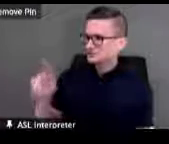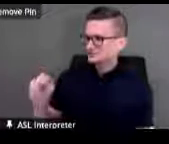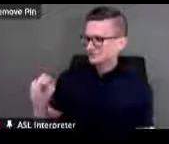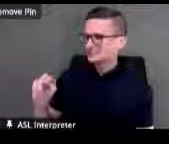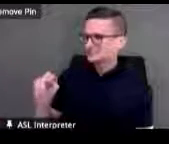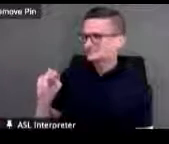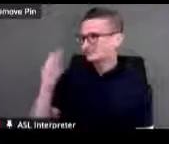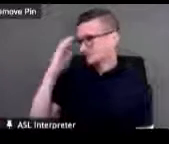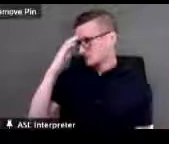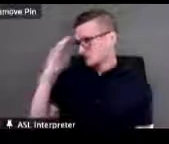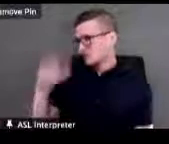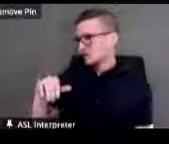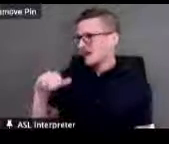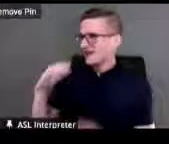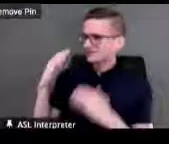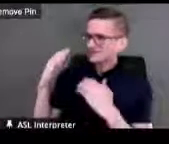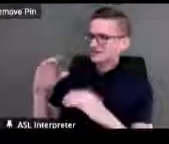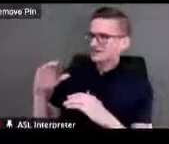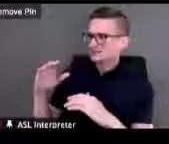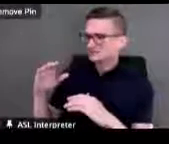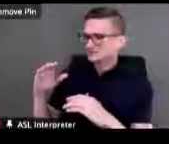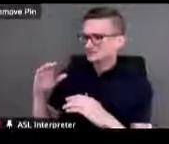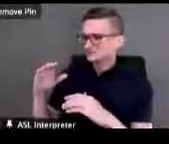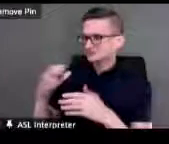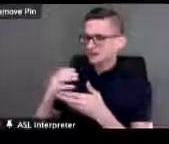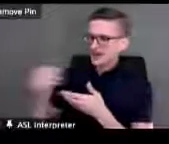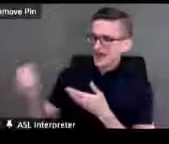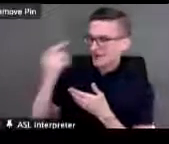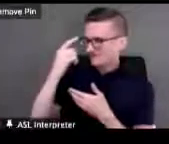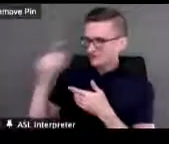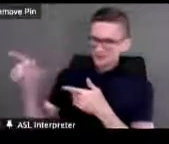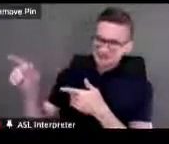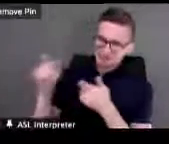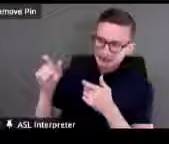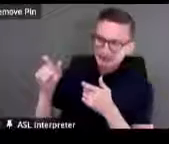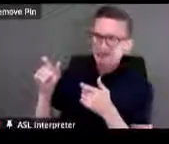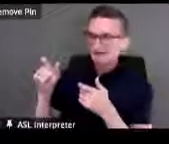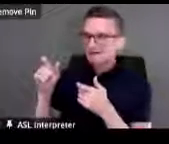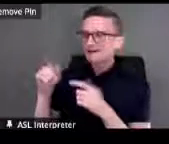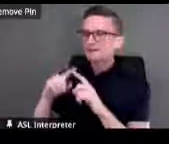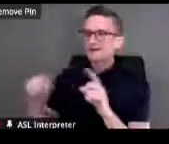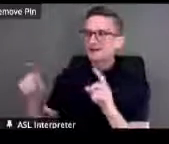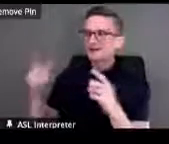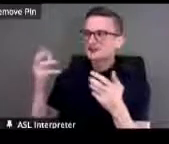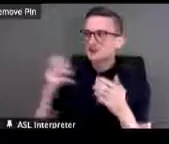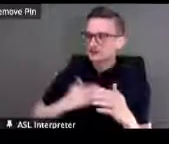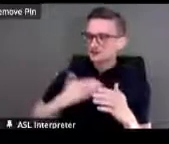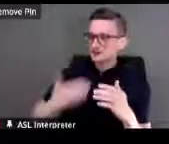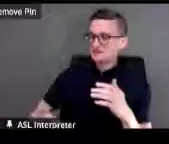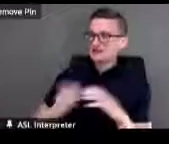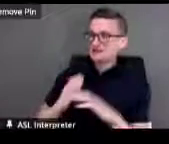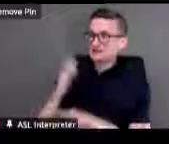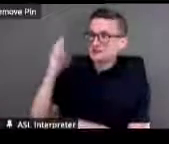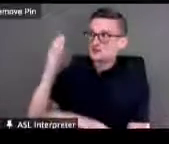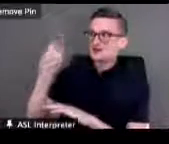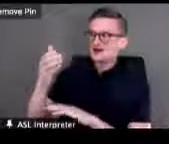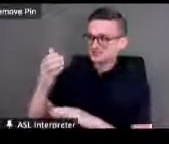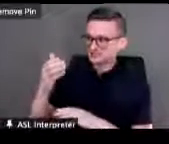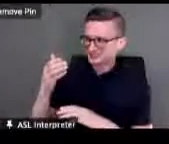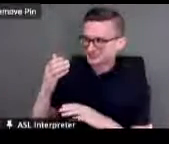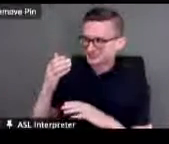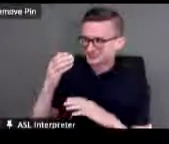may be up on speeding, I think we don't want to admit too much publicly about some of our